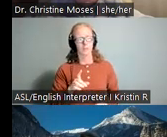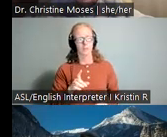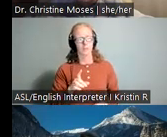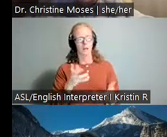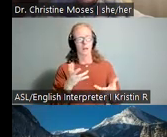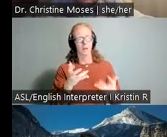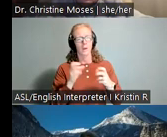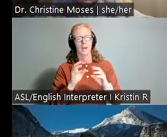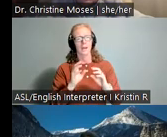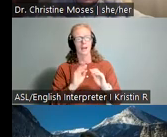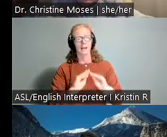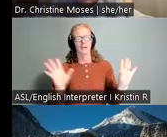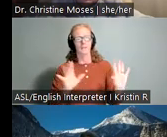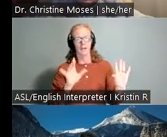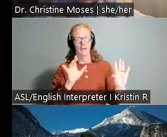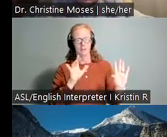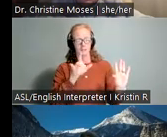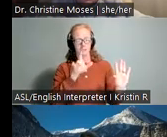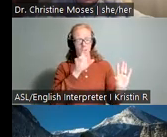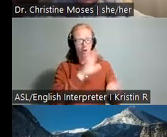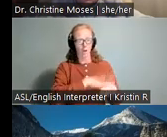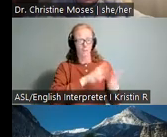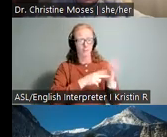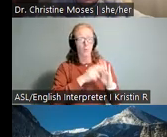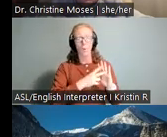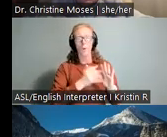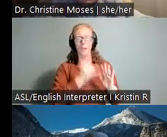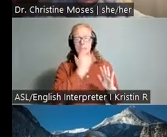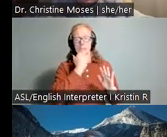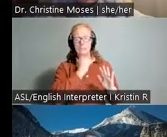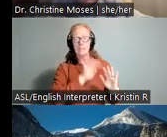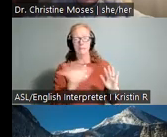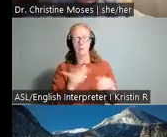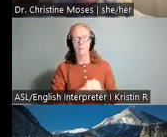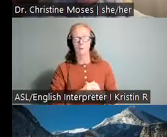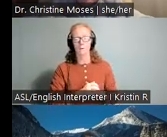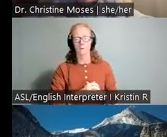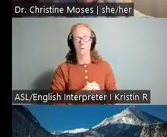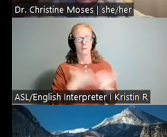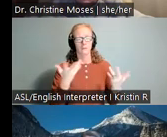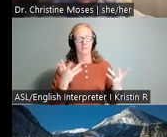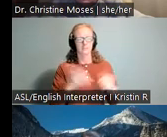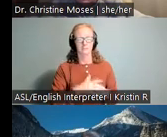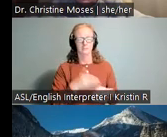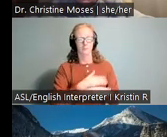ask if that was intentional, if that was just a typo just before progressing on, that was all.